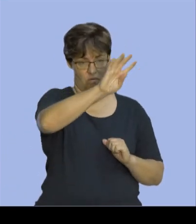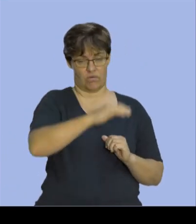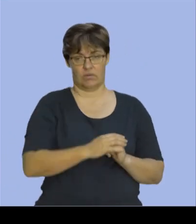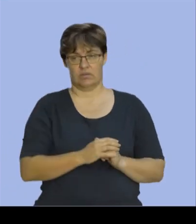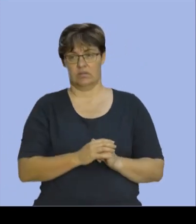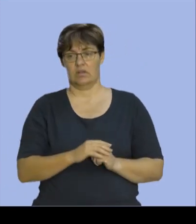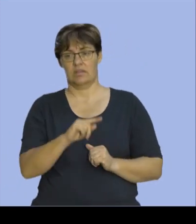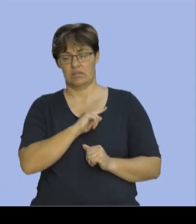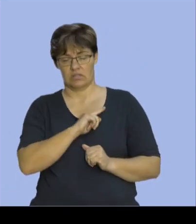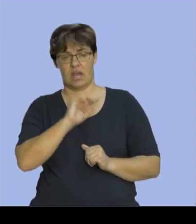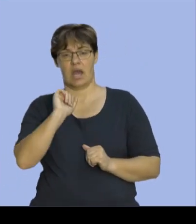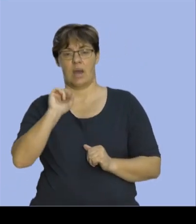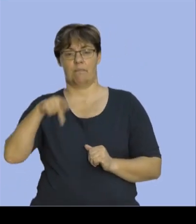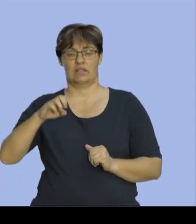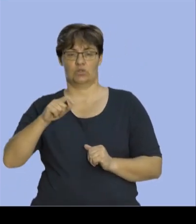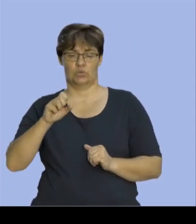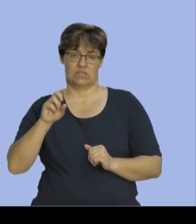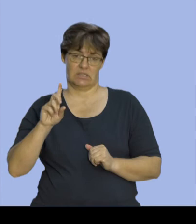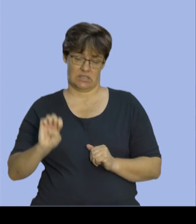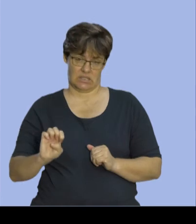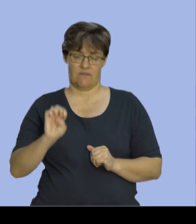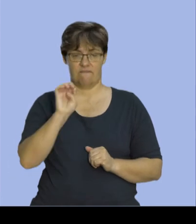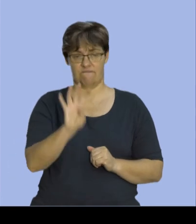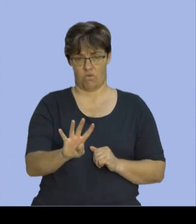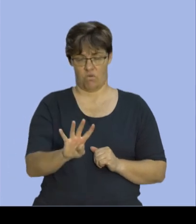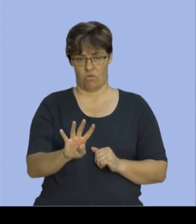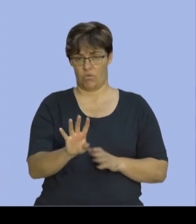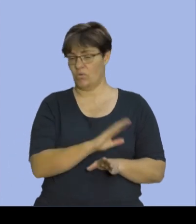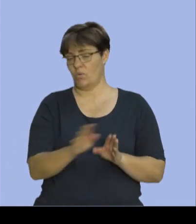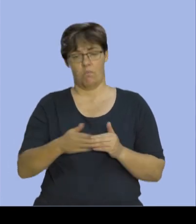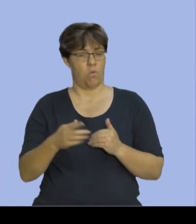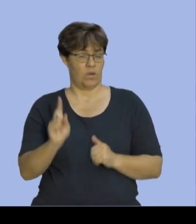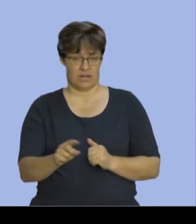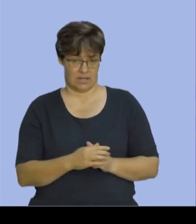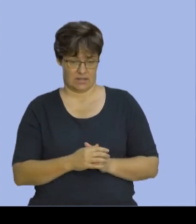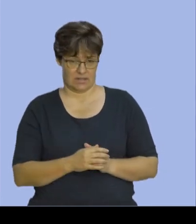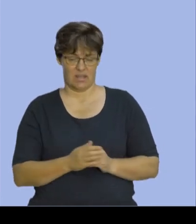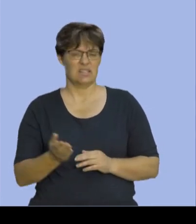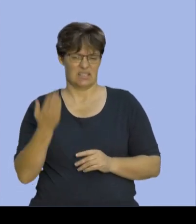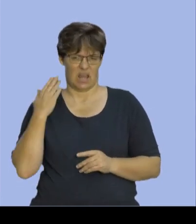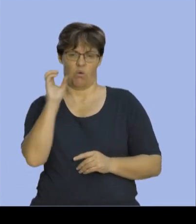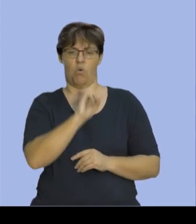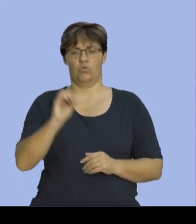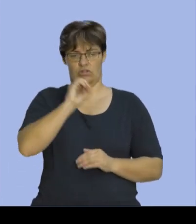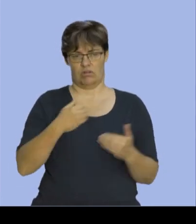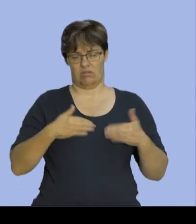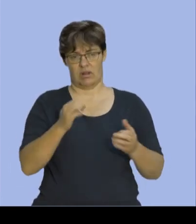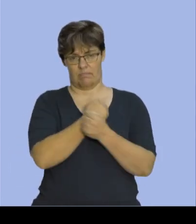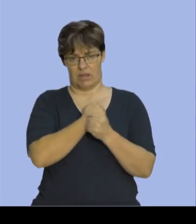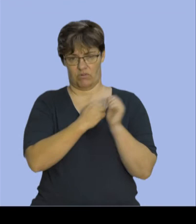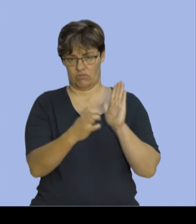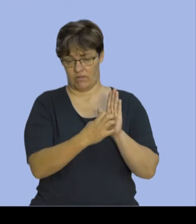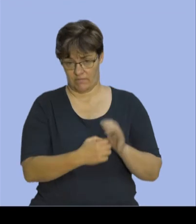to 4 there, therefore my amplitude now becomes 4 and no longer 1 like with the